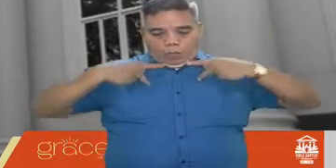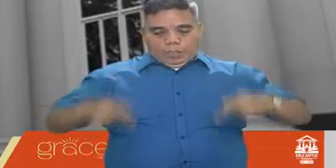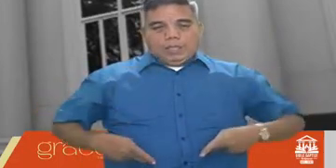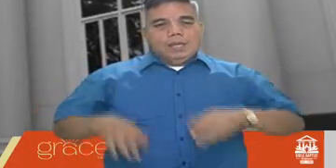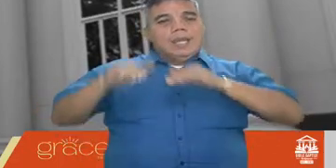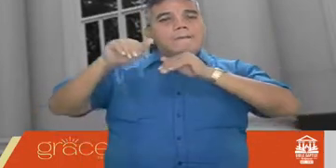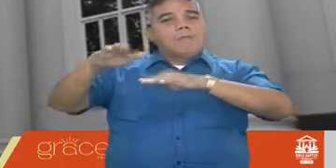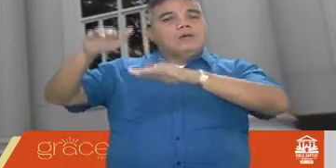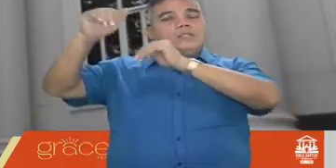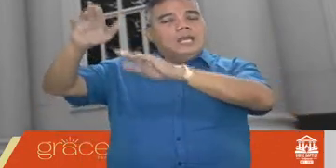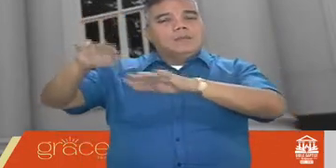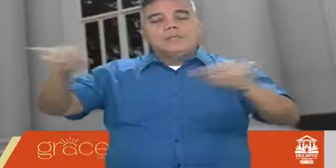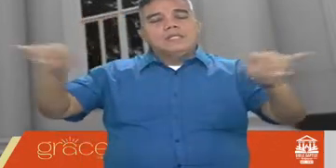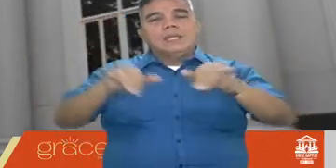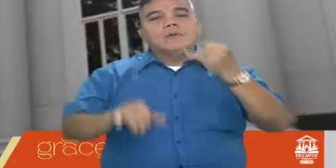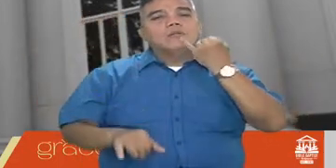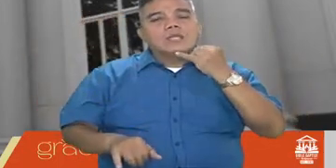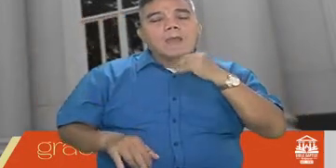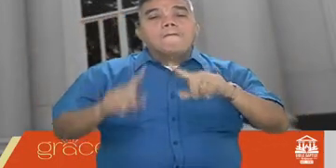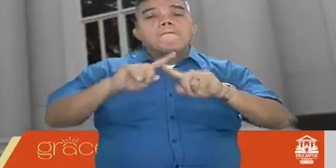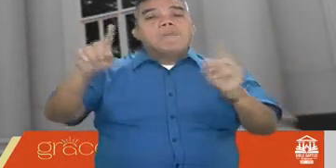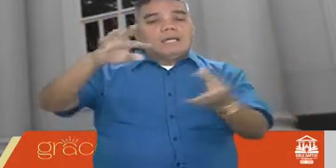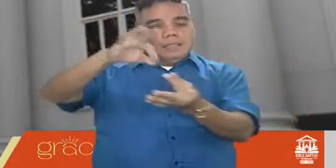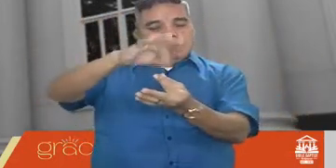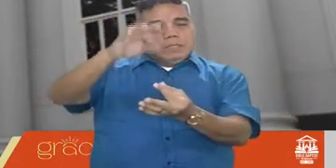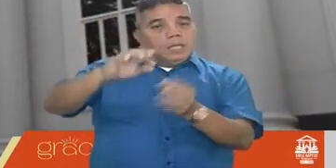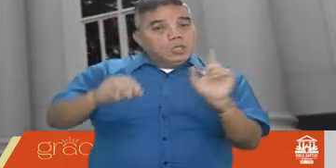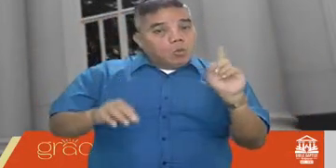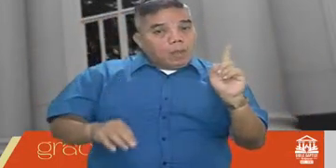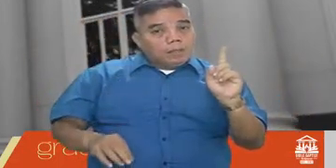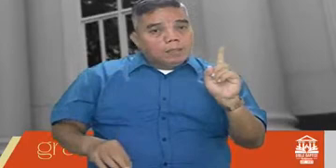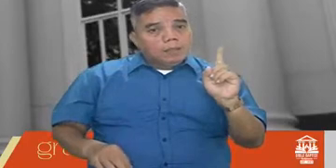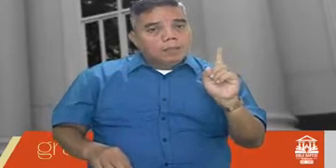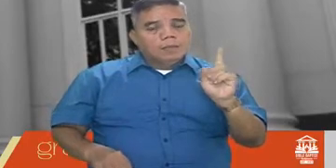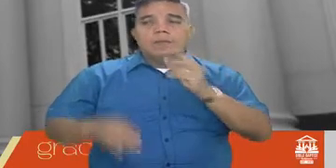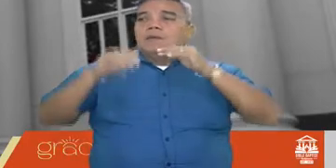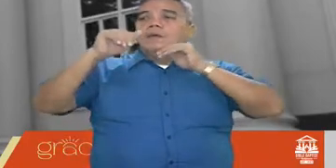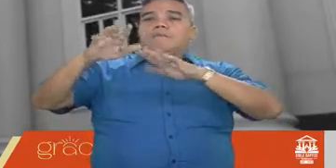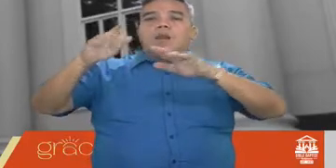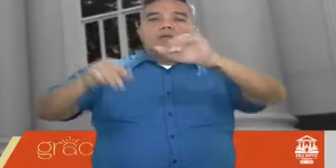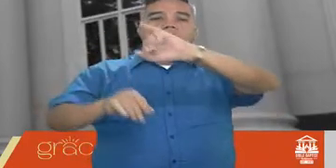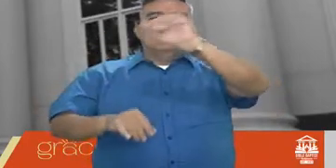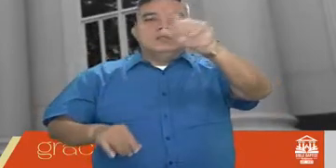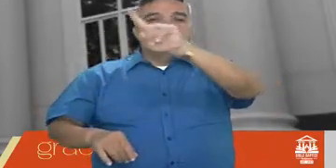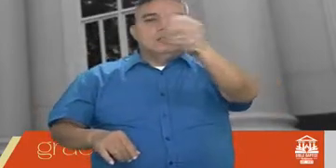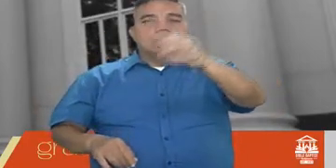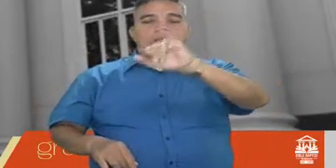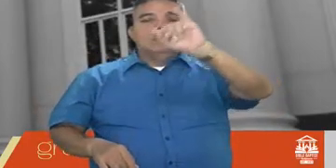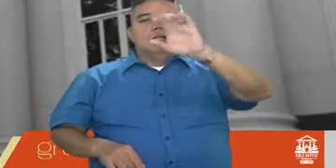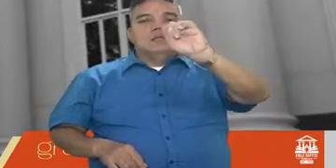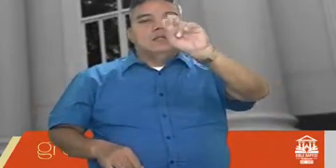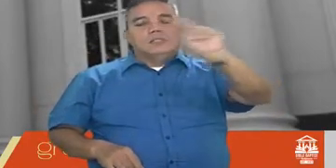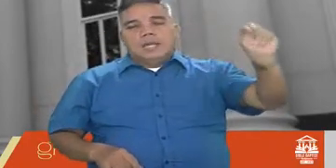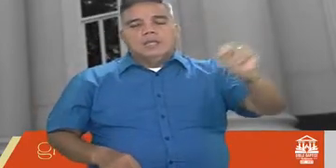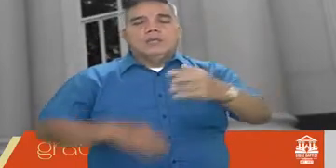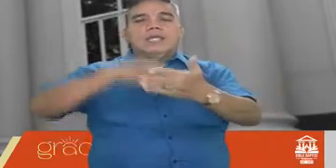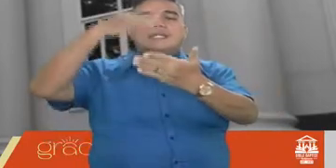Physically, Mount Zion is Jerusalem. But spiritually, you know what? Mount Zion is the